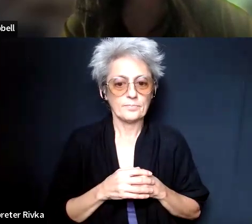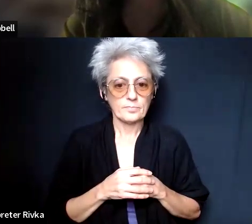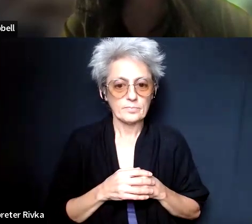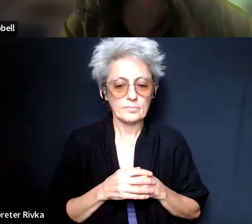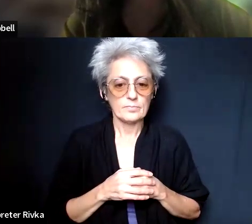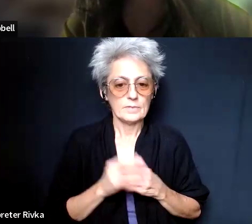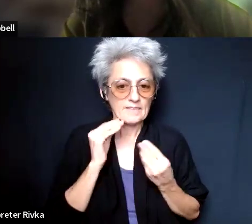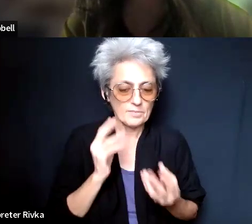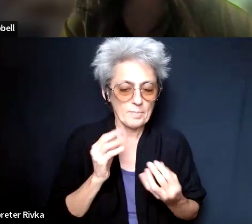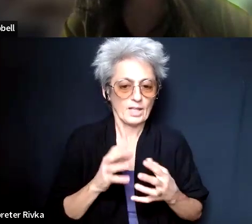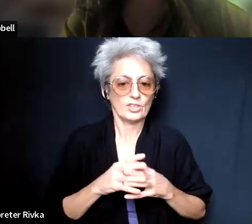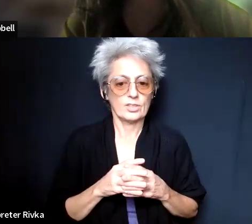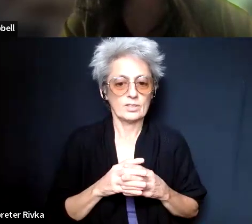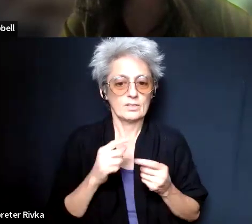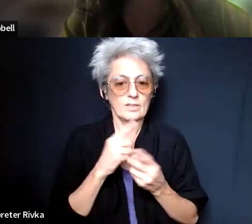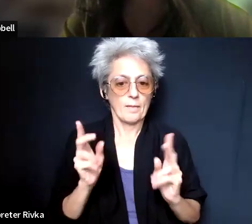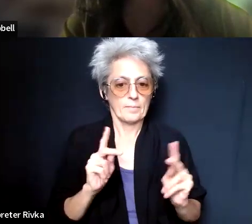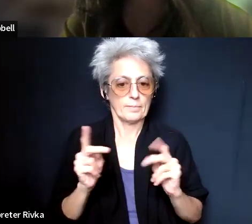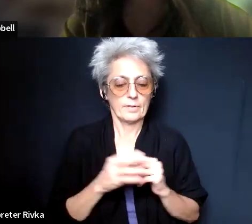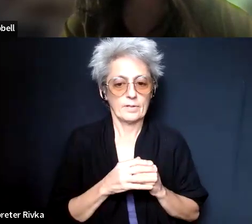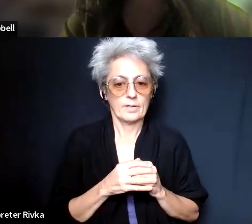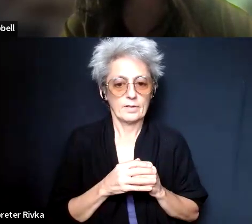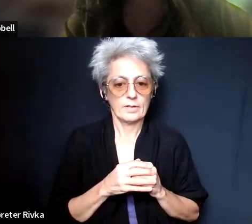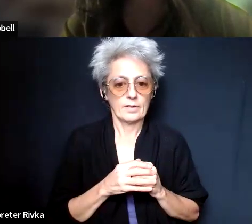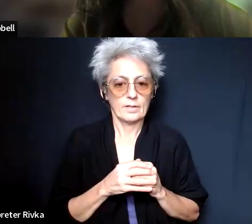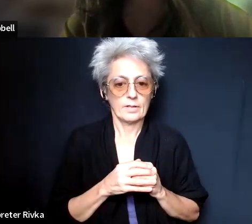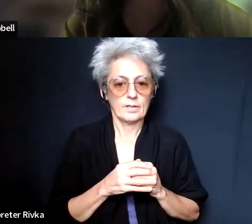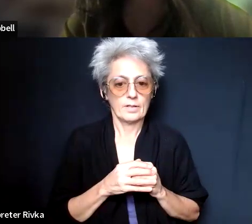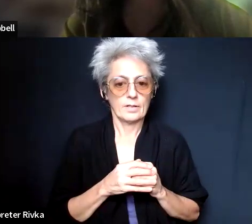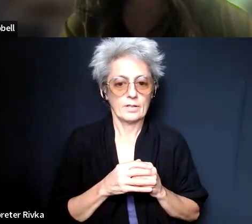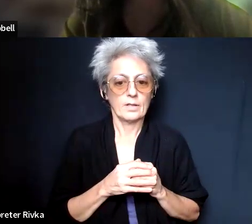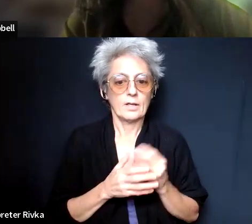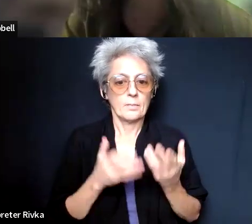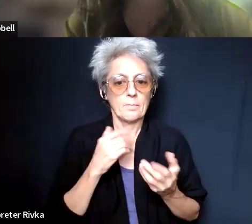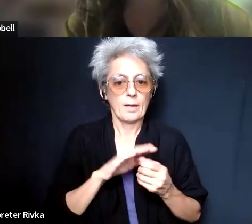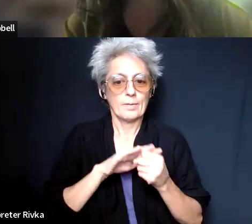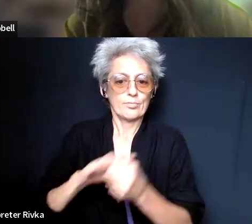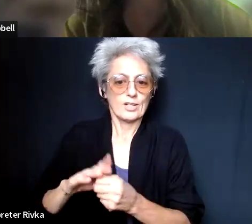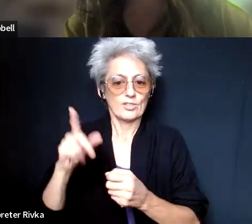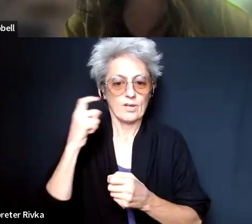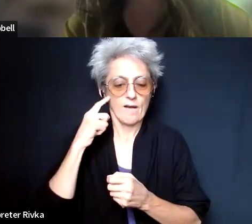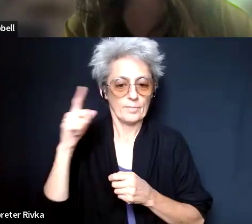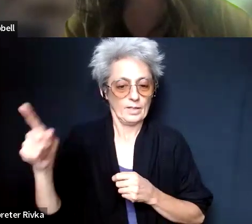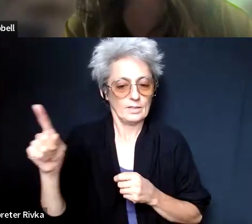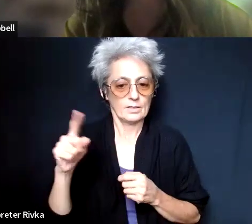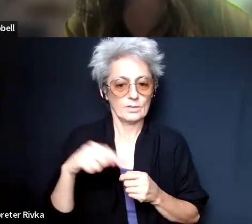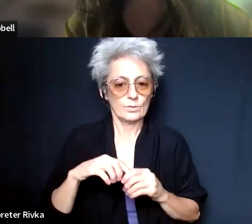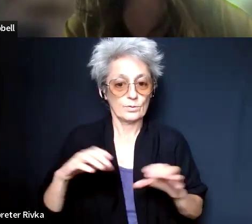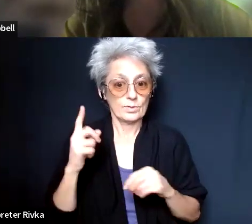information with people. So maybe we can get some pressure on government to do something about